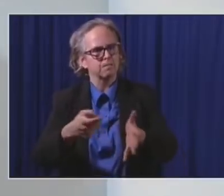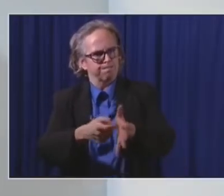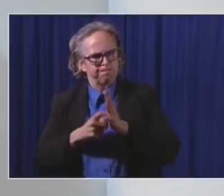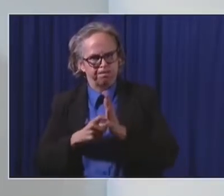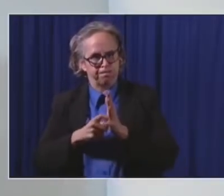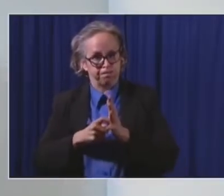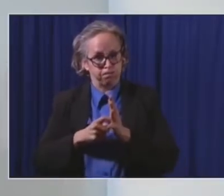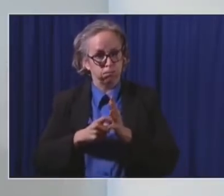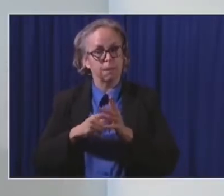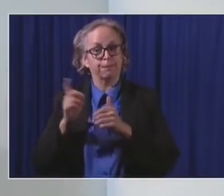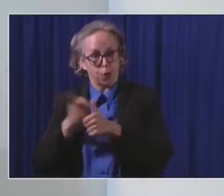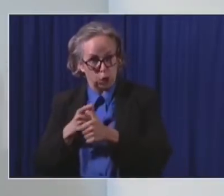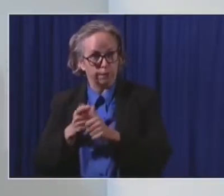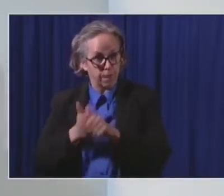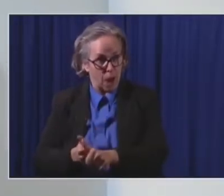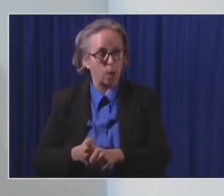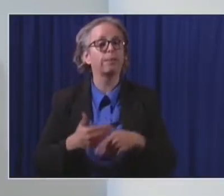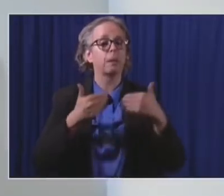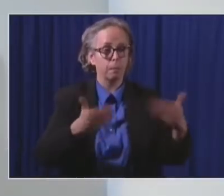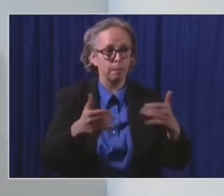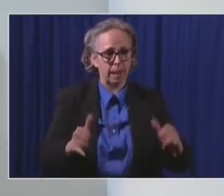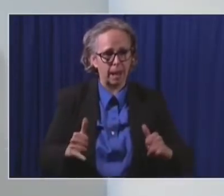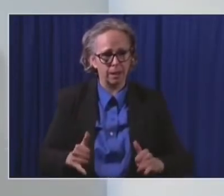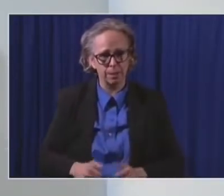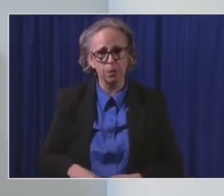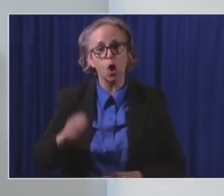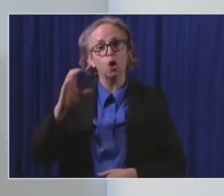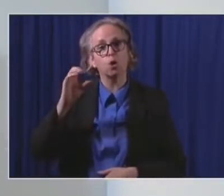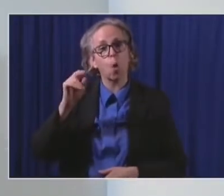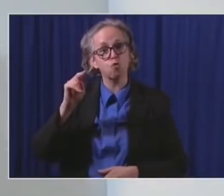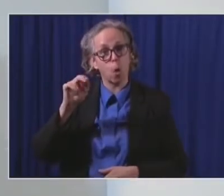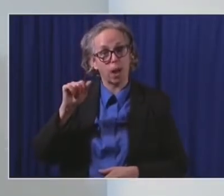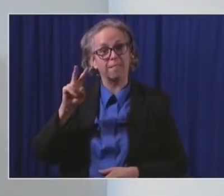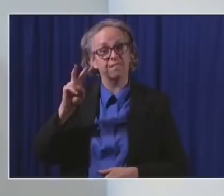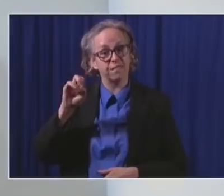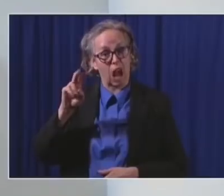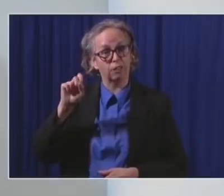required for any of these types of things to happen.